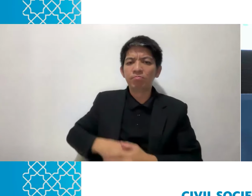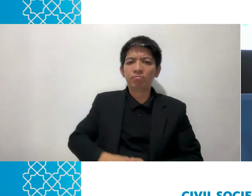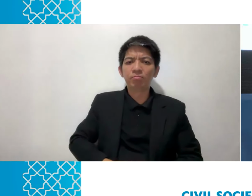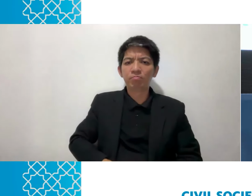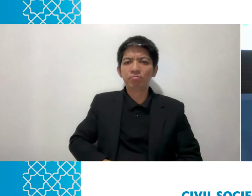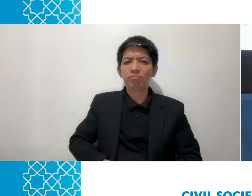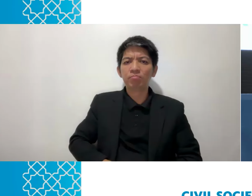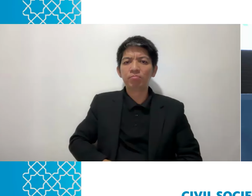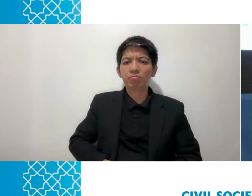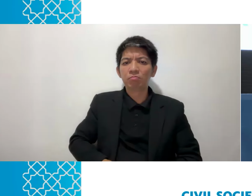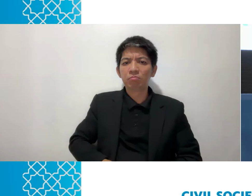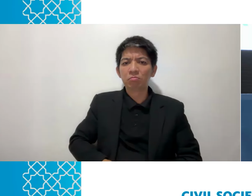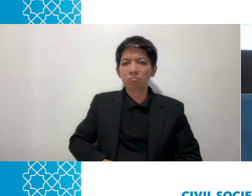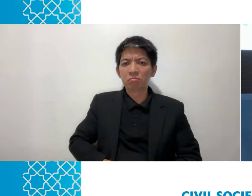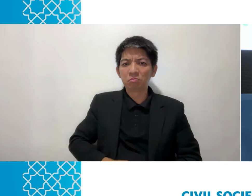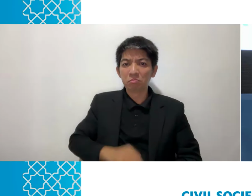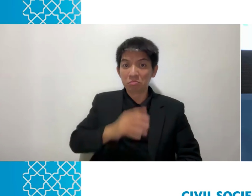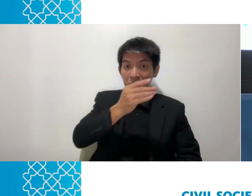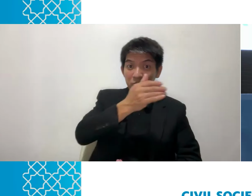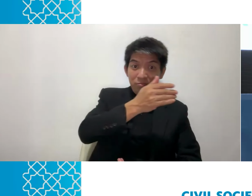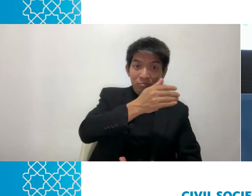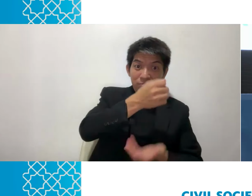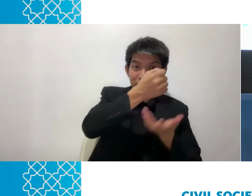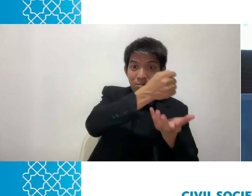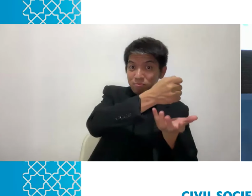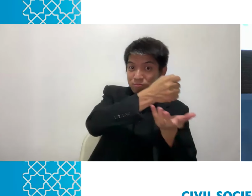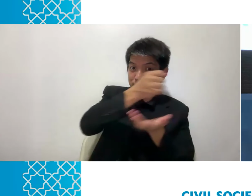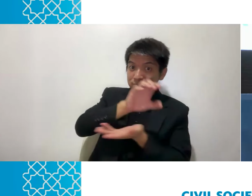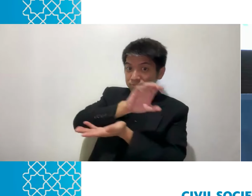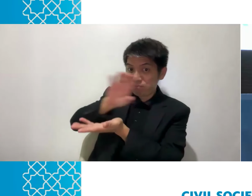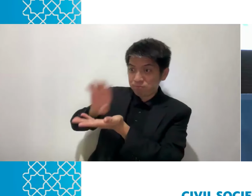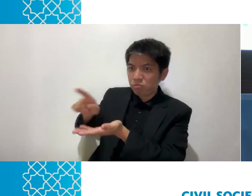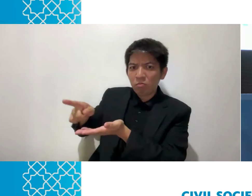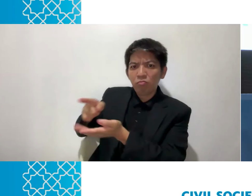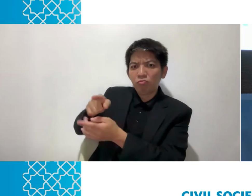But that element of organization, so building the